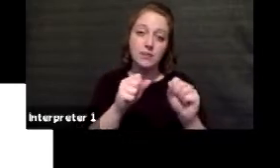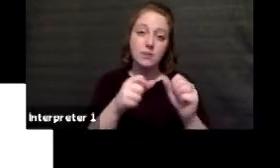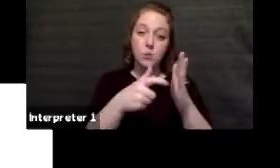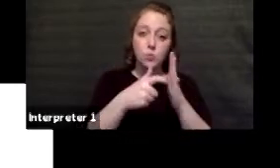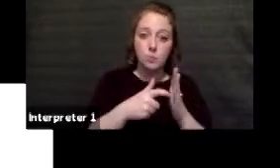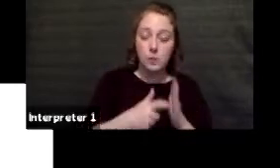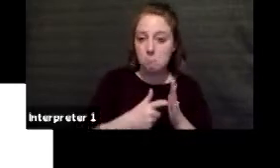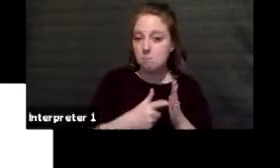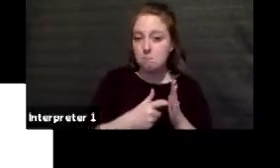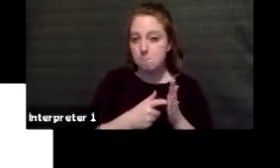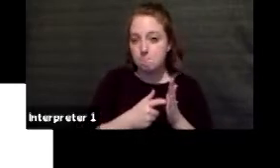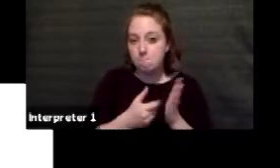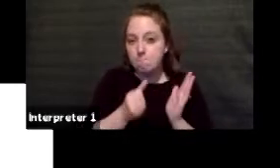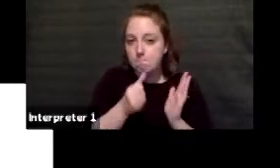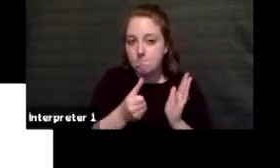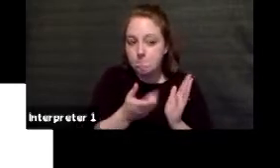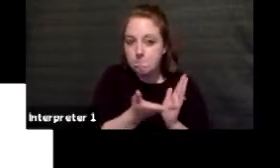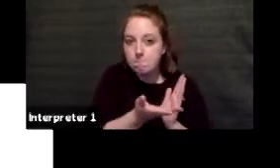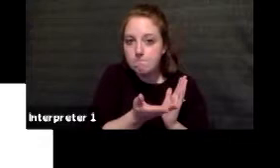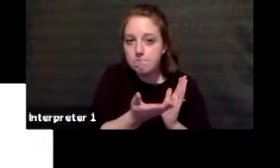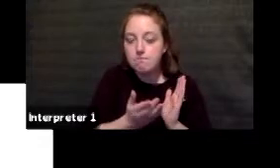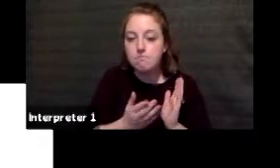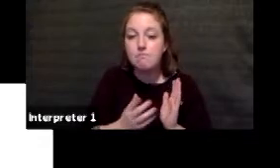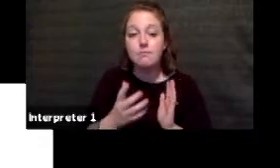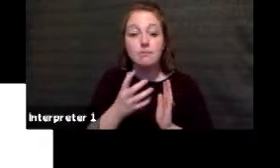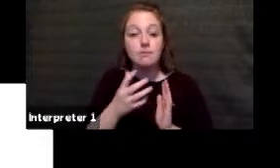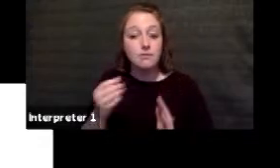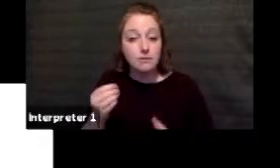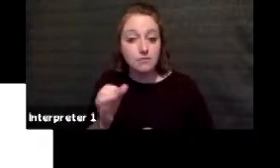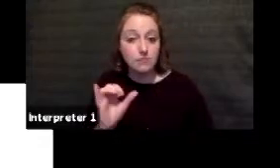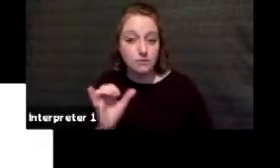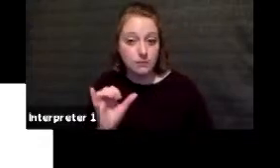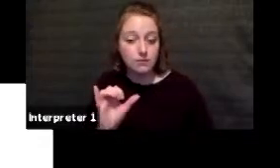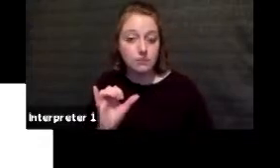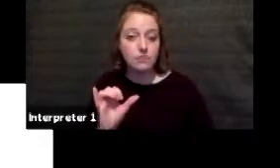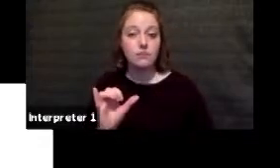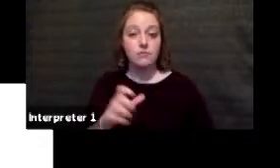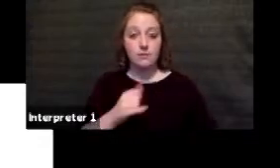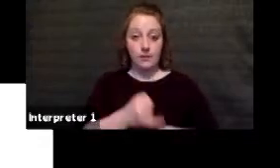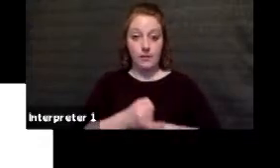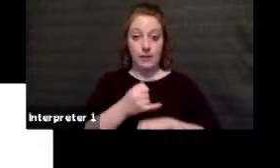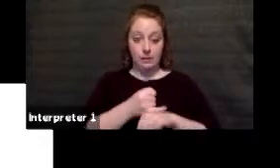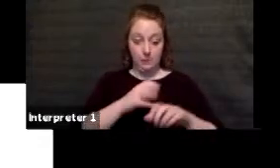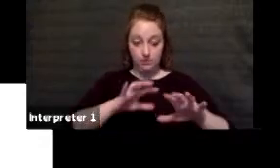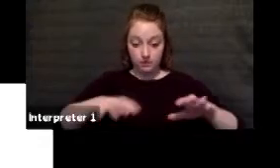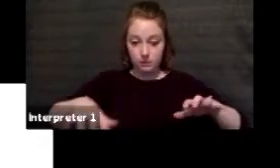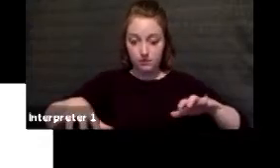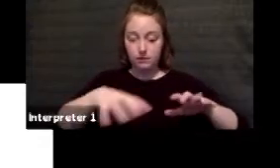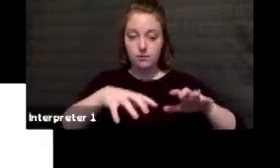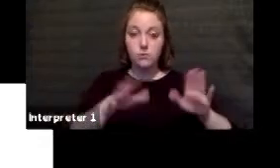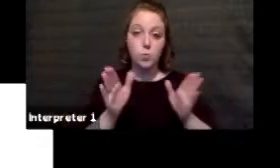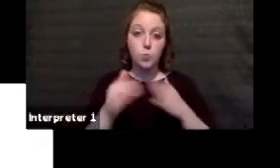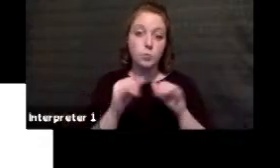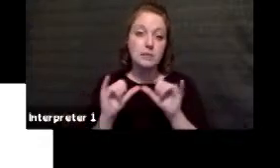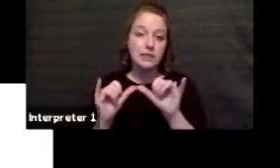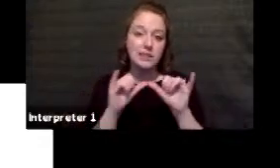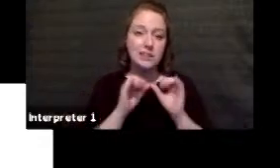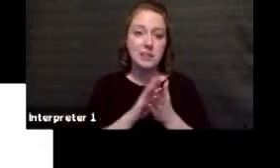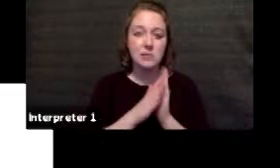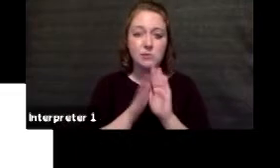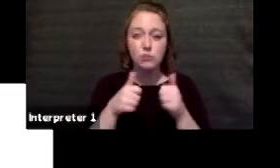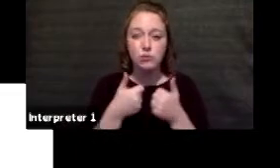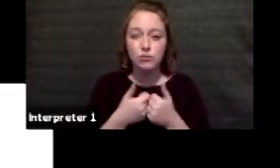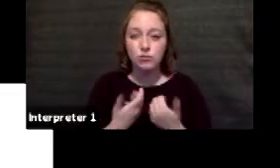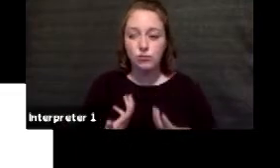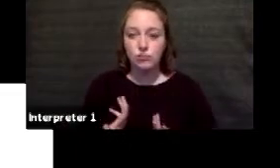as required by current code. Uh, and then as well, just the layout of the campus and the size of the room starts becoming challenges when